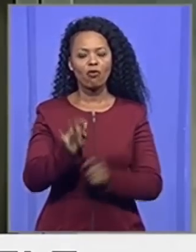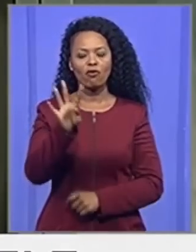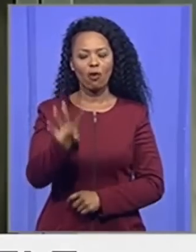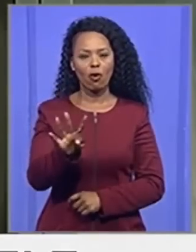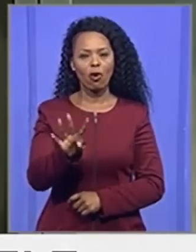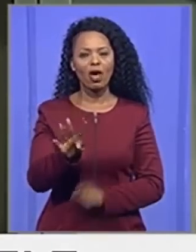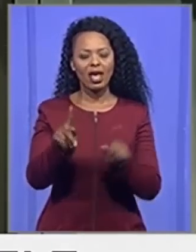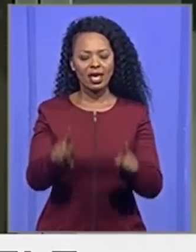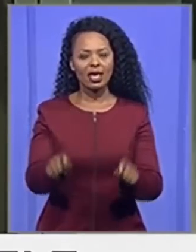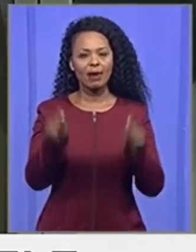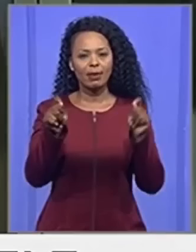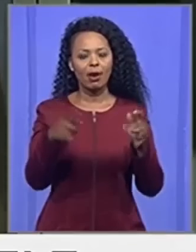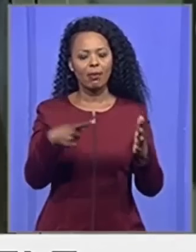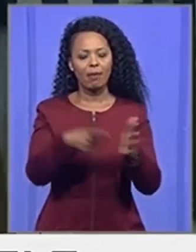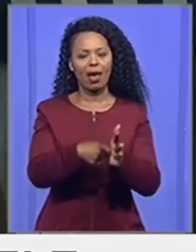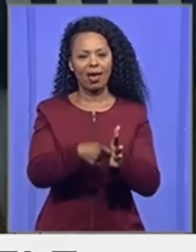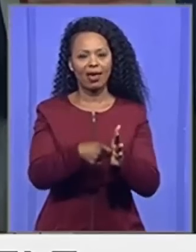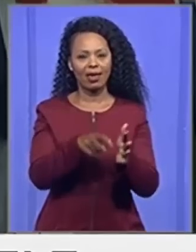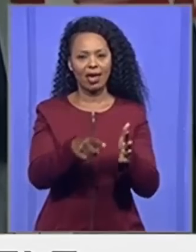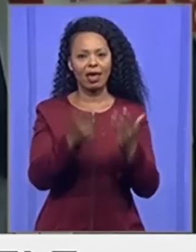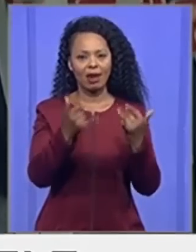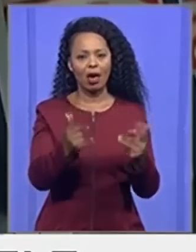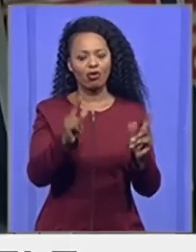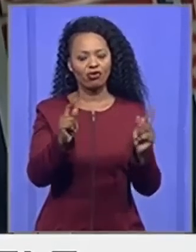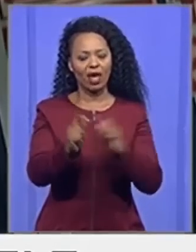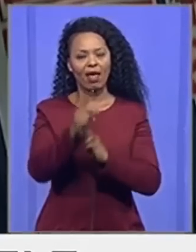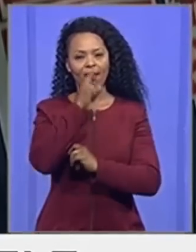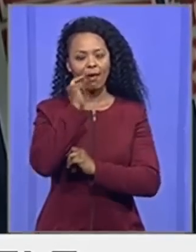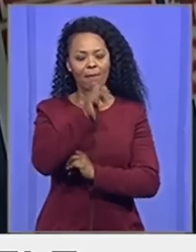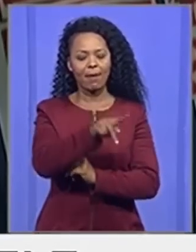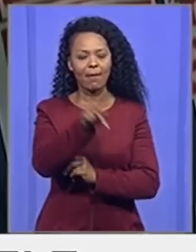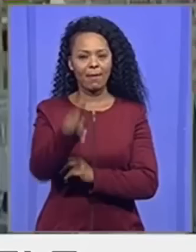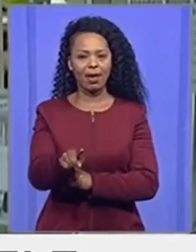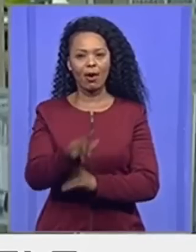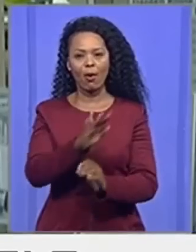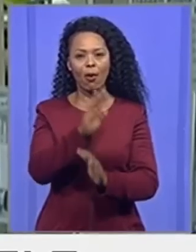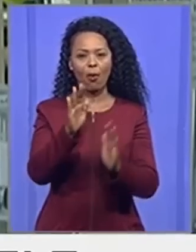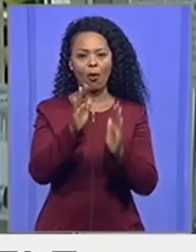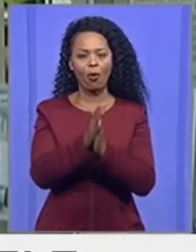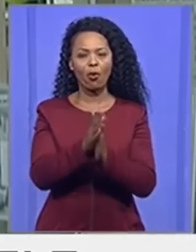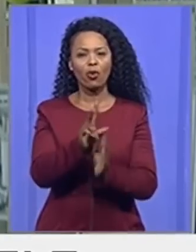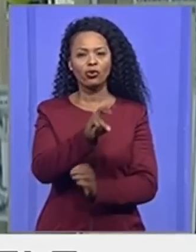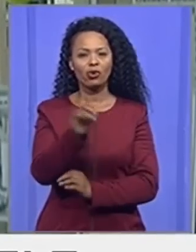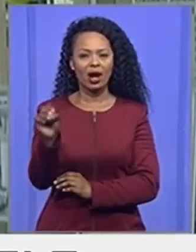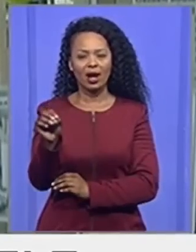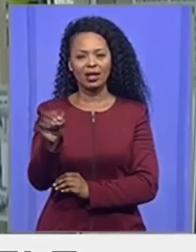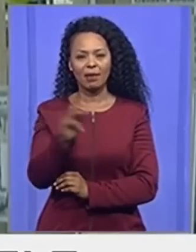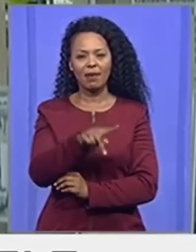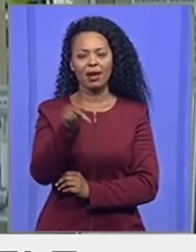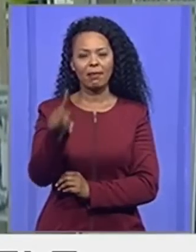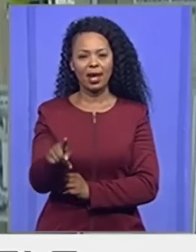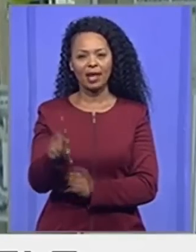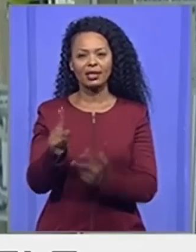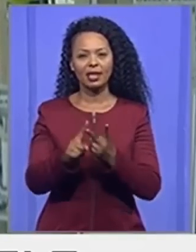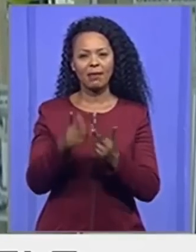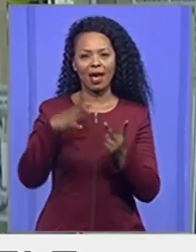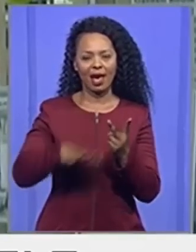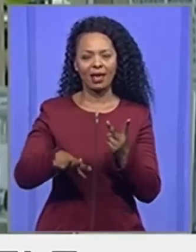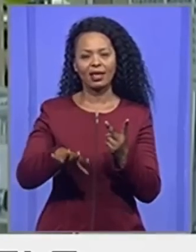Town. Company e bjale e na le mabenkele a go feta 2,000 go kgabaganya Afrika Borwa le dinageng tše dingwe tše šupa tša